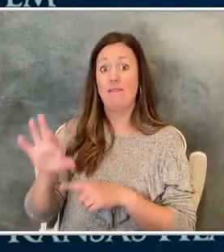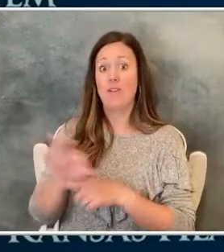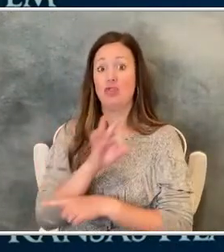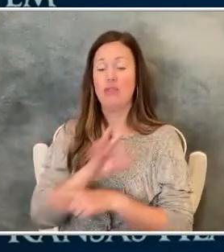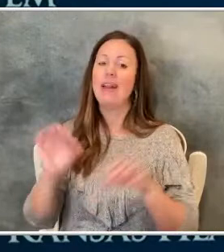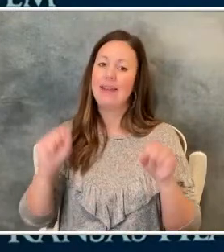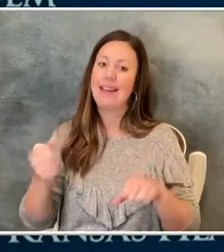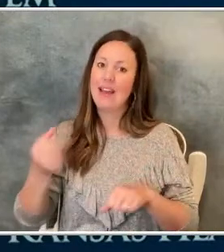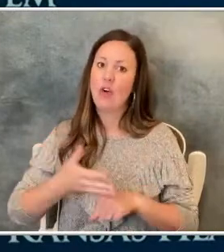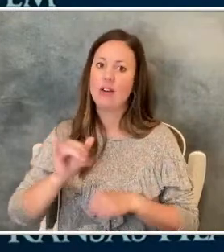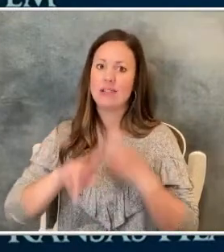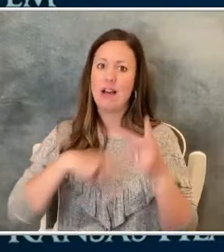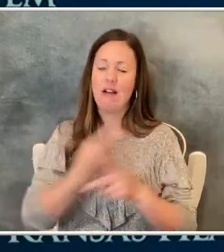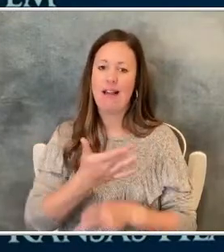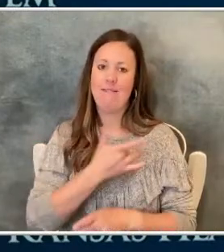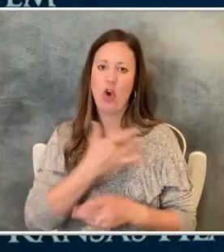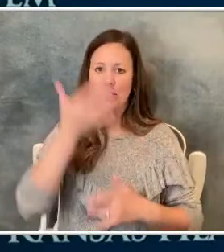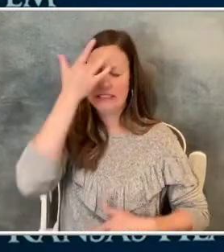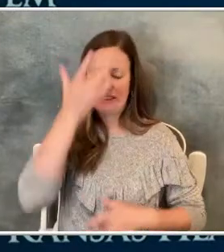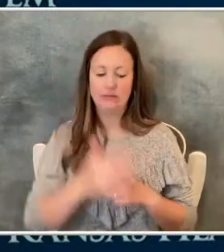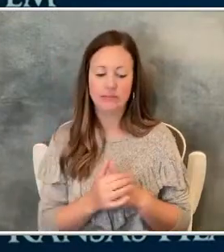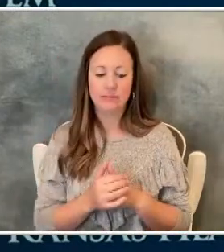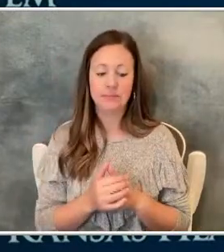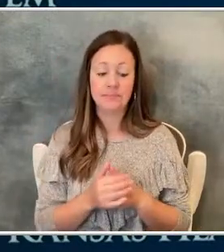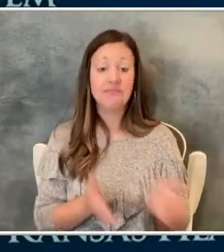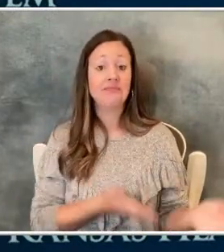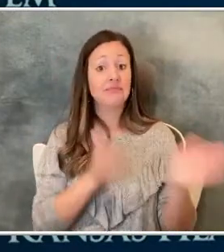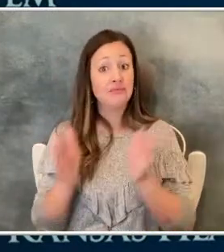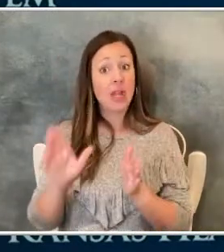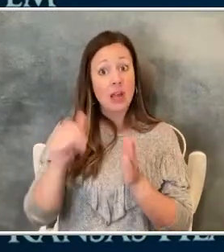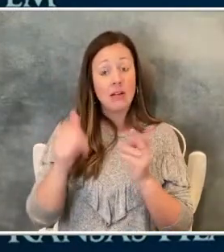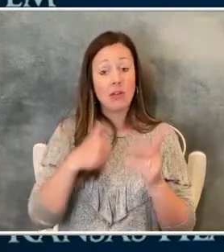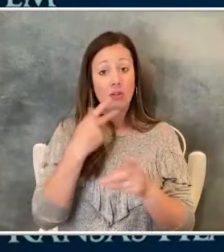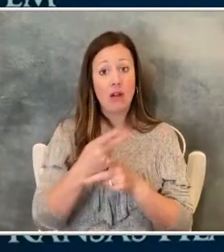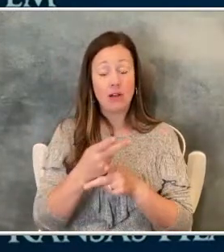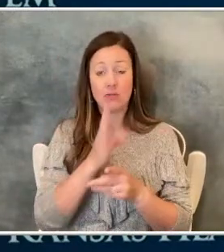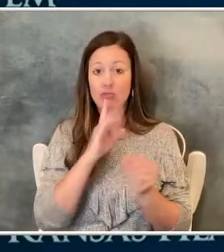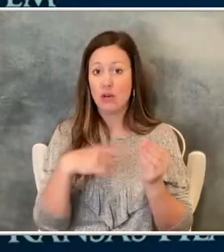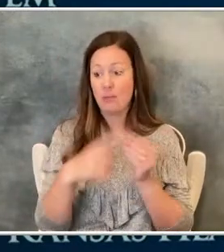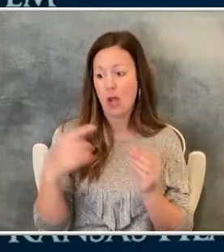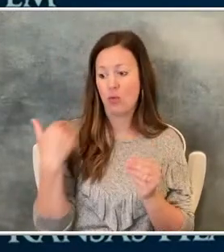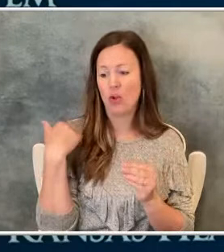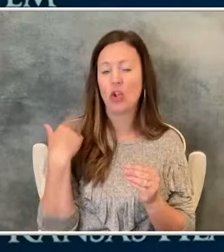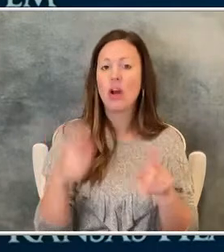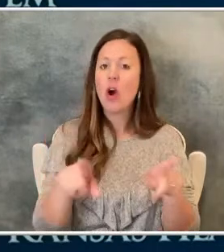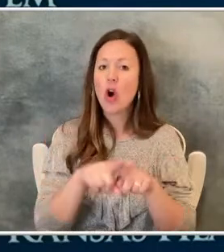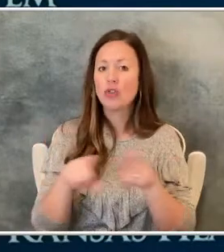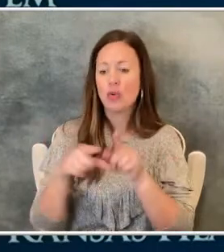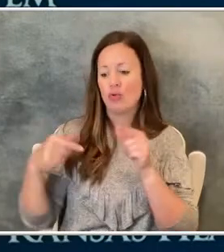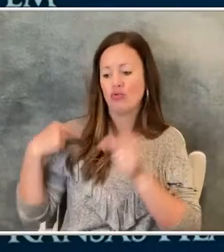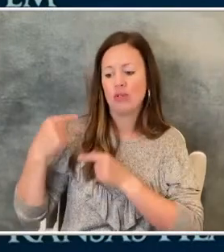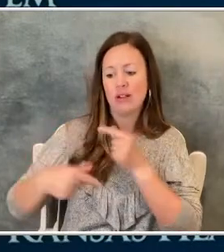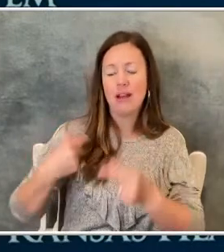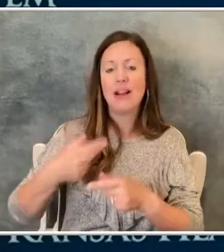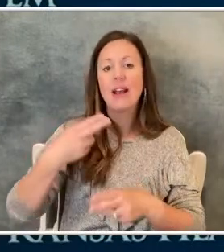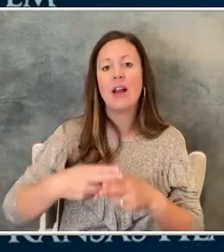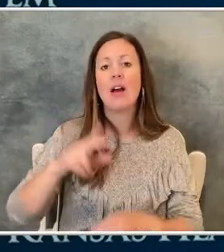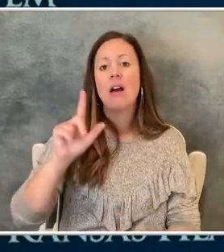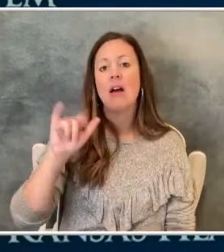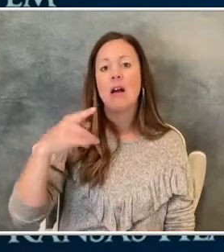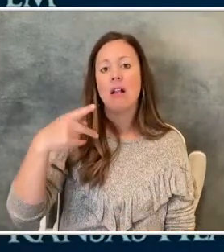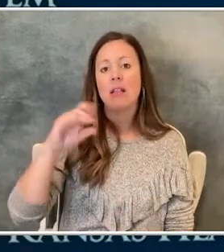vascular disease. There's another cholesterol we talked about earlier that is also genetic, and that's called lipoprotein A,